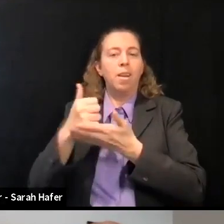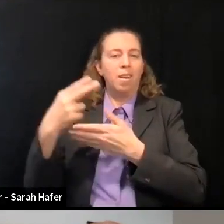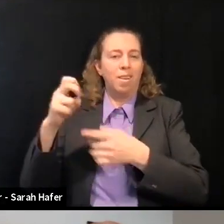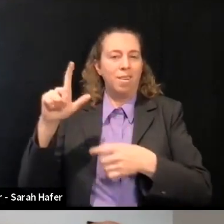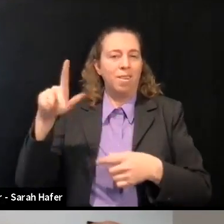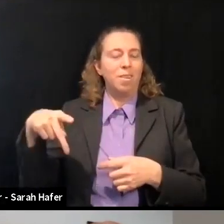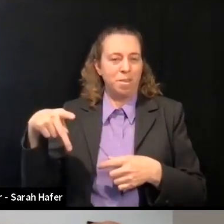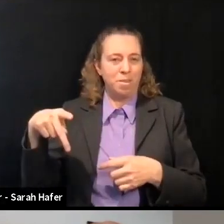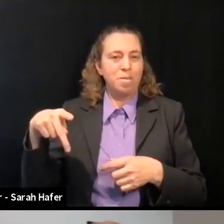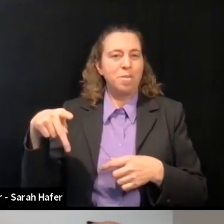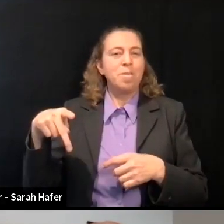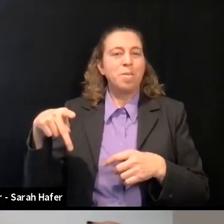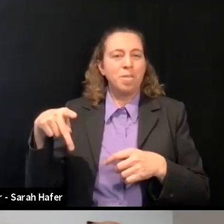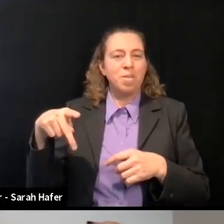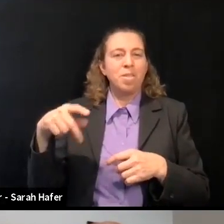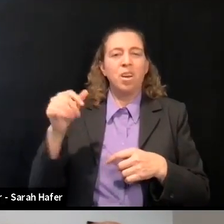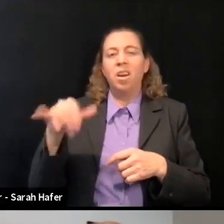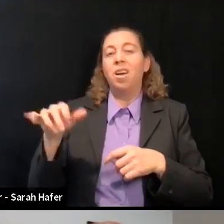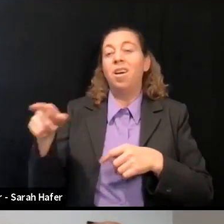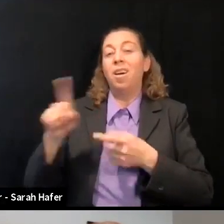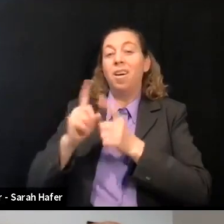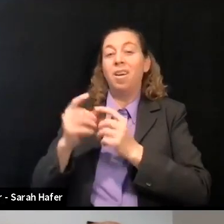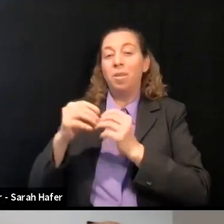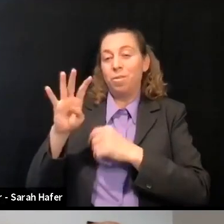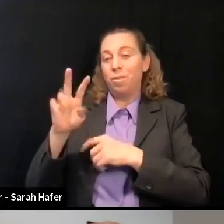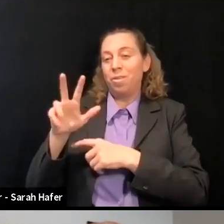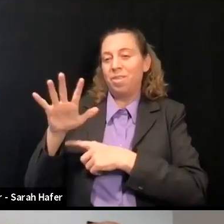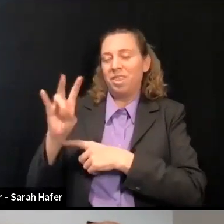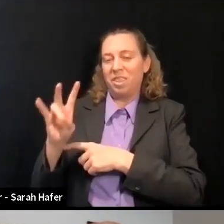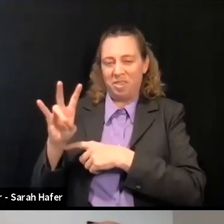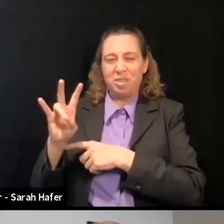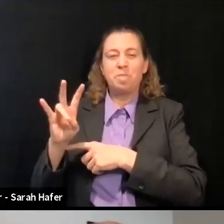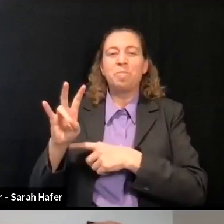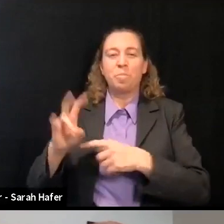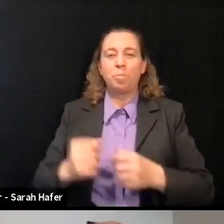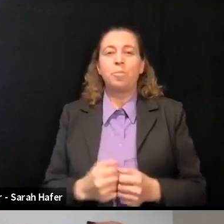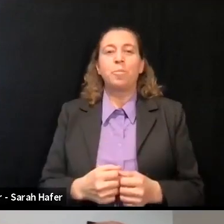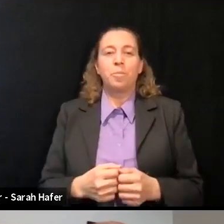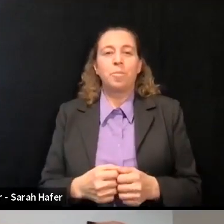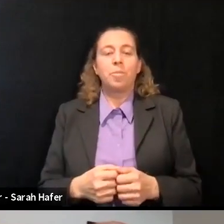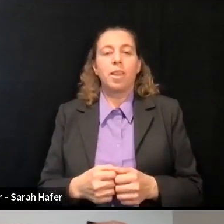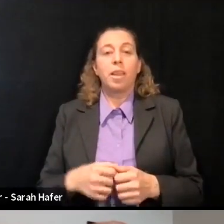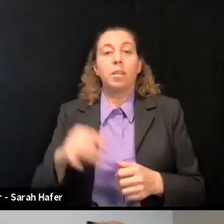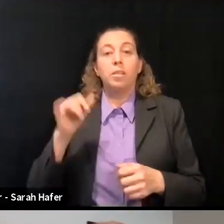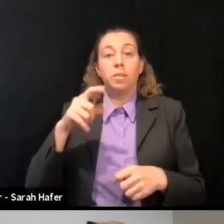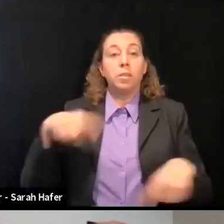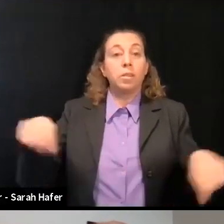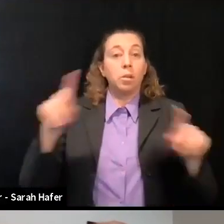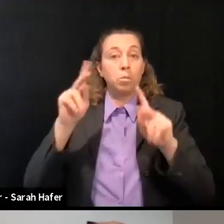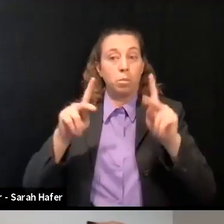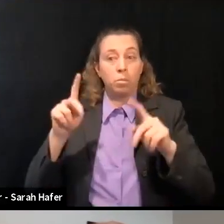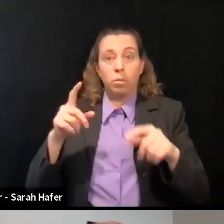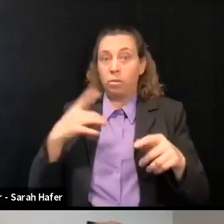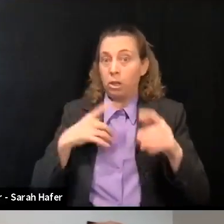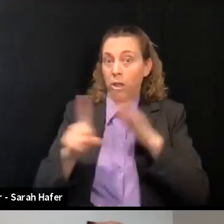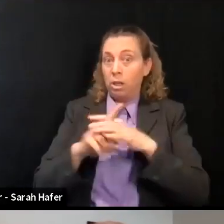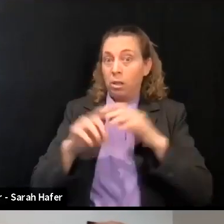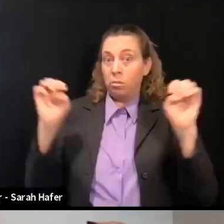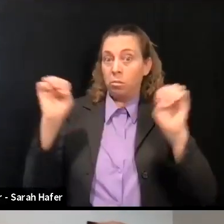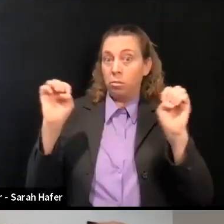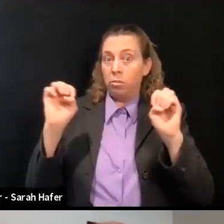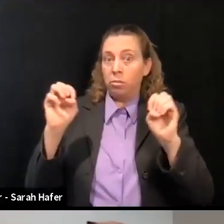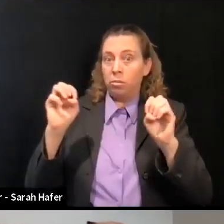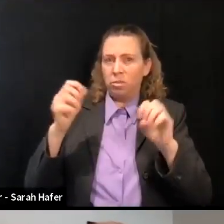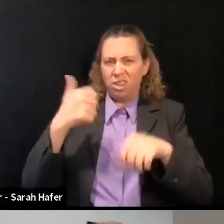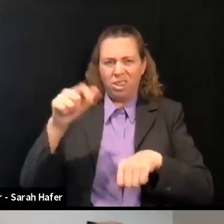1-800-923-4357. And it's not only for those who are experiencing a crisis in the moment. We encourage you to call anytime. If you'd like a